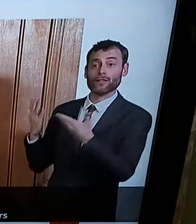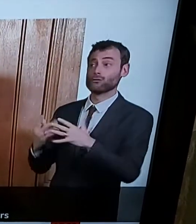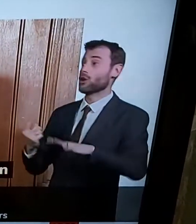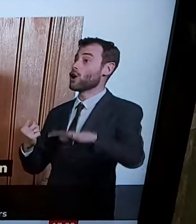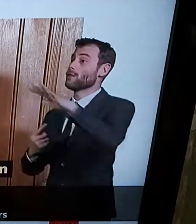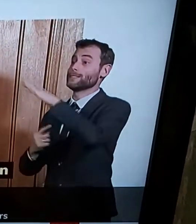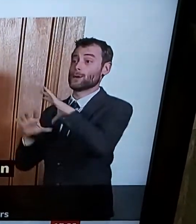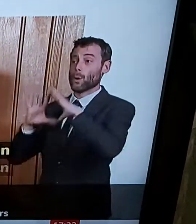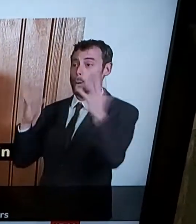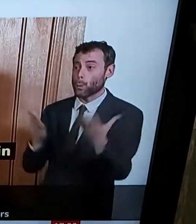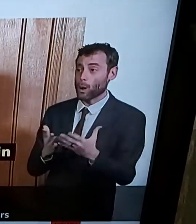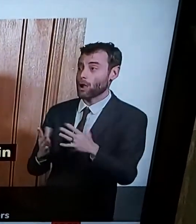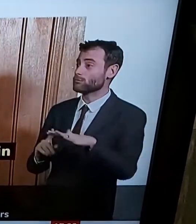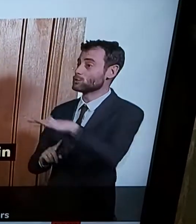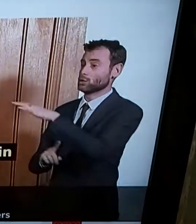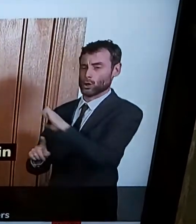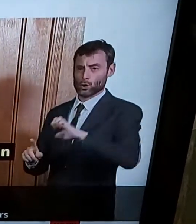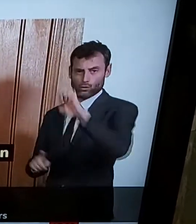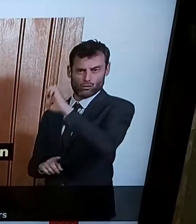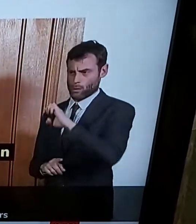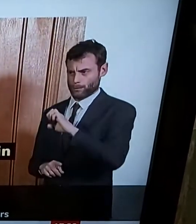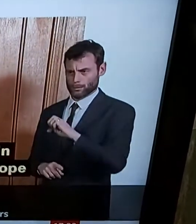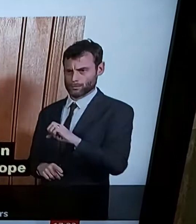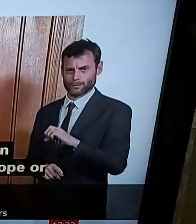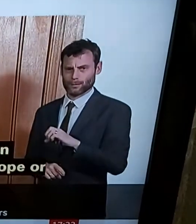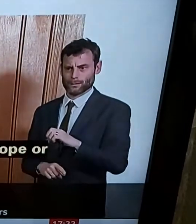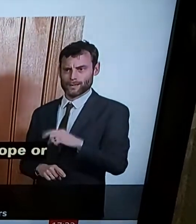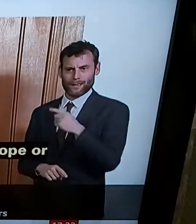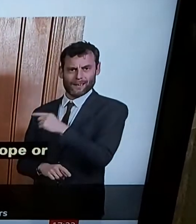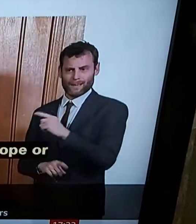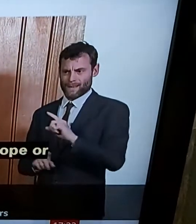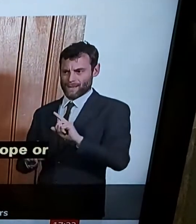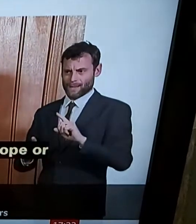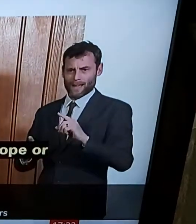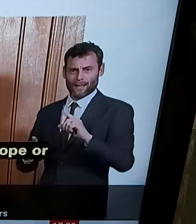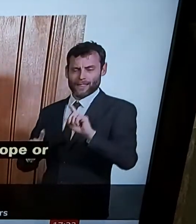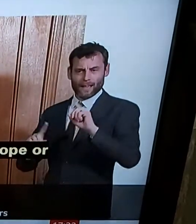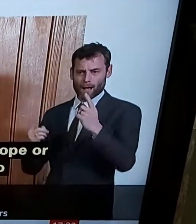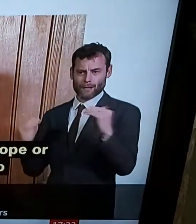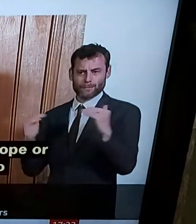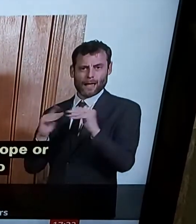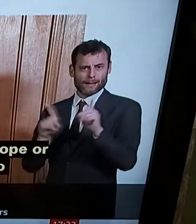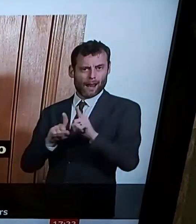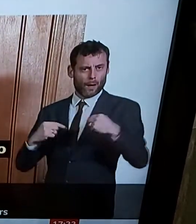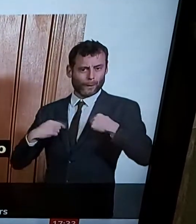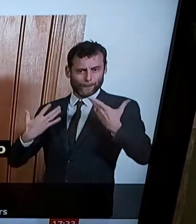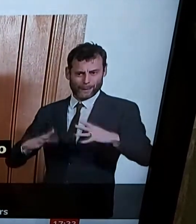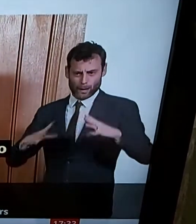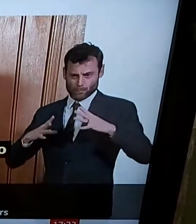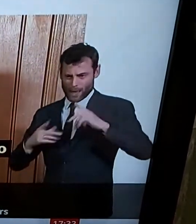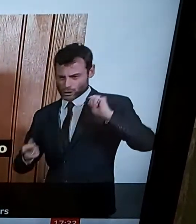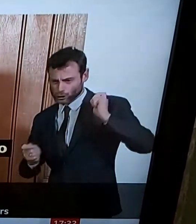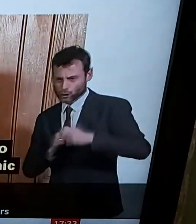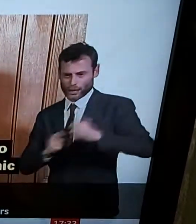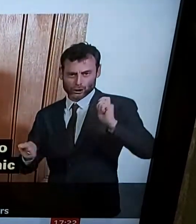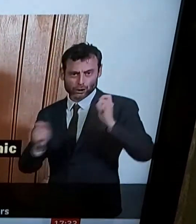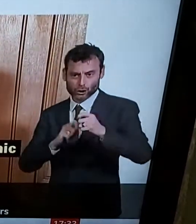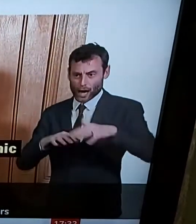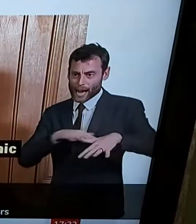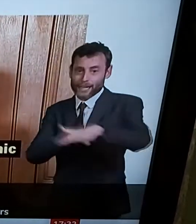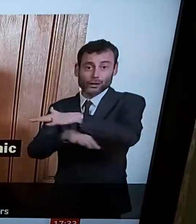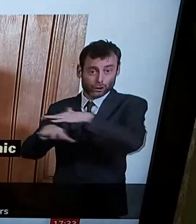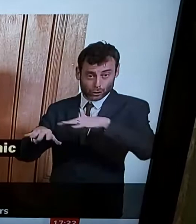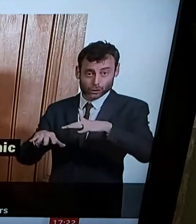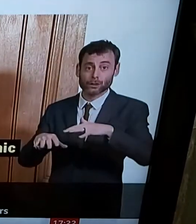anywhere internationally, would be able to withstand a coronavirus epidemic unless the sort of measures that the public are also involved